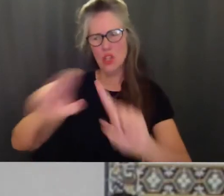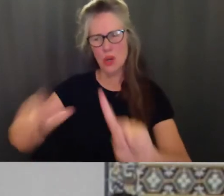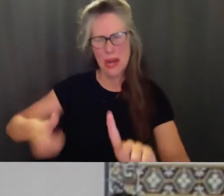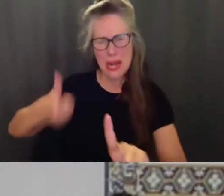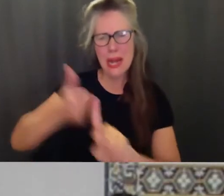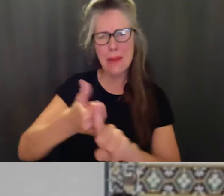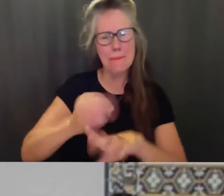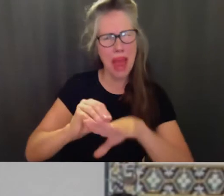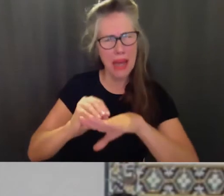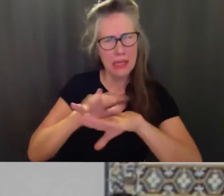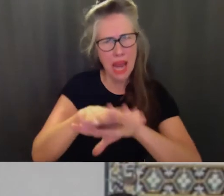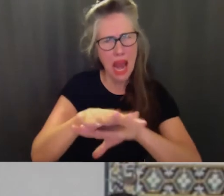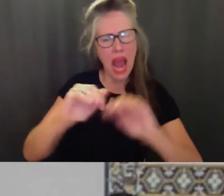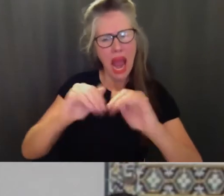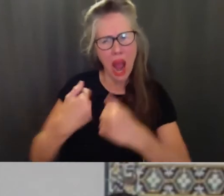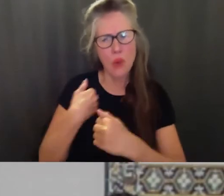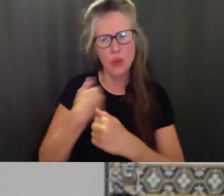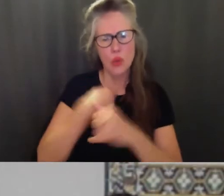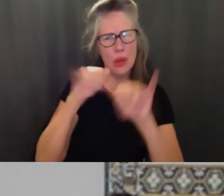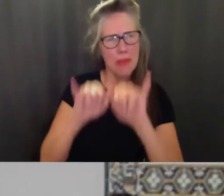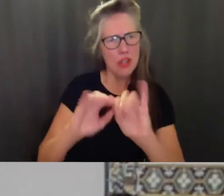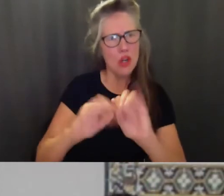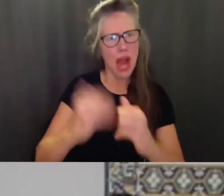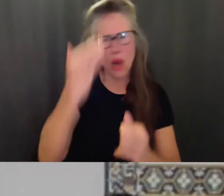are we doing that, and how will we know that